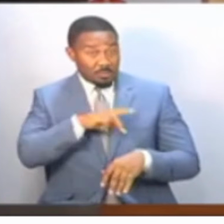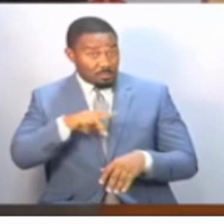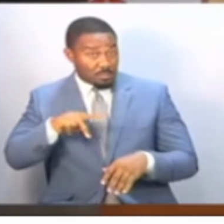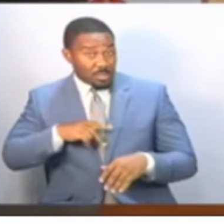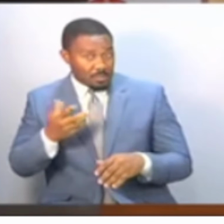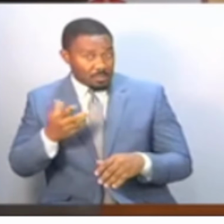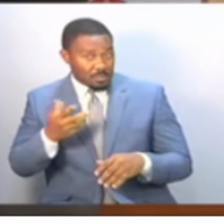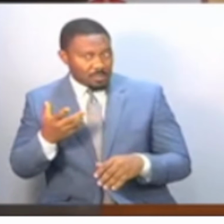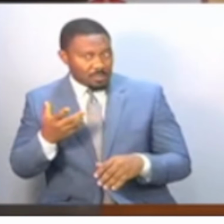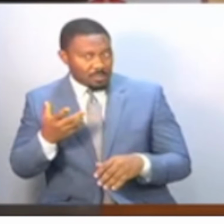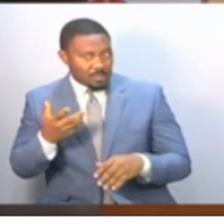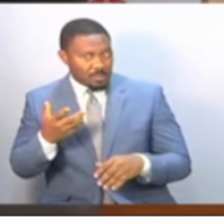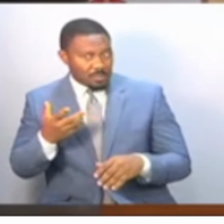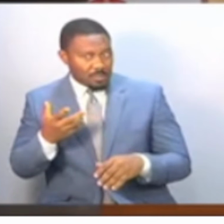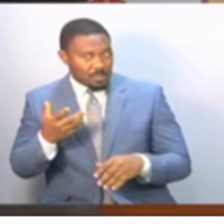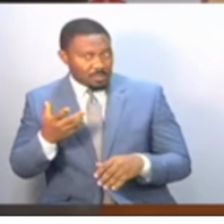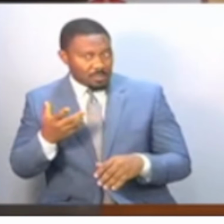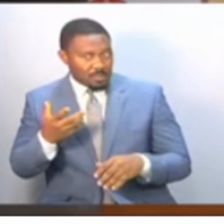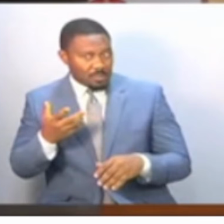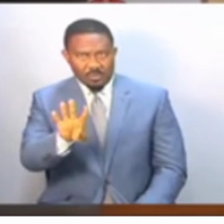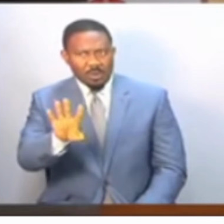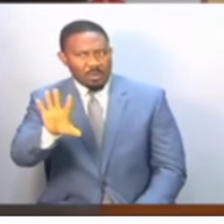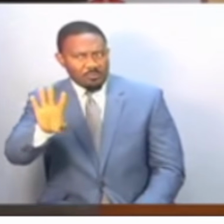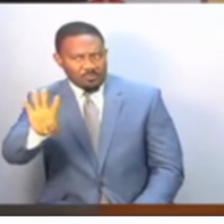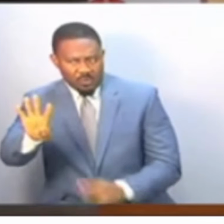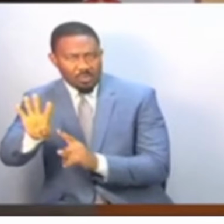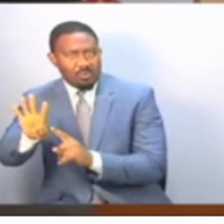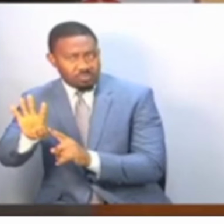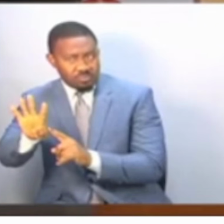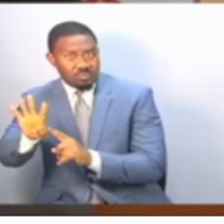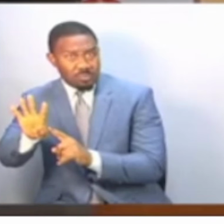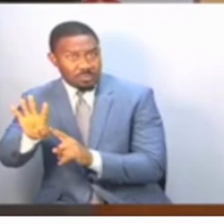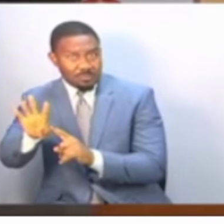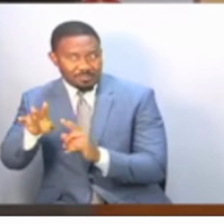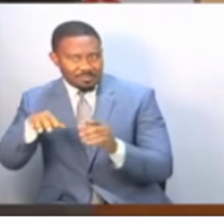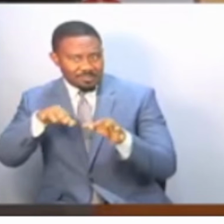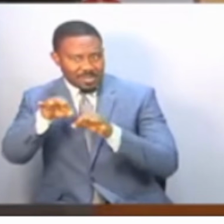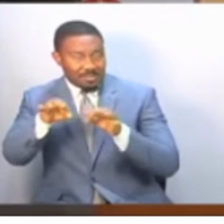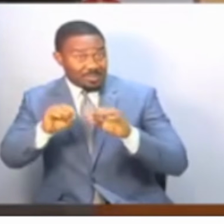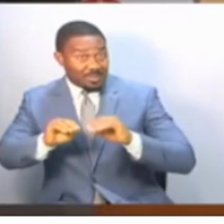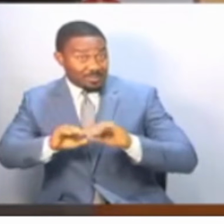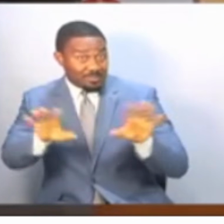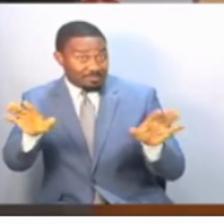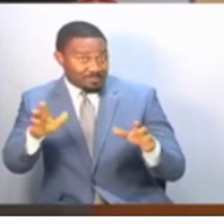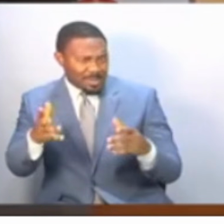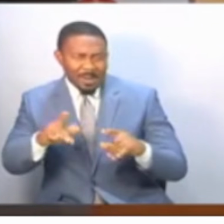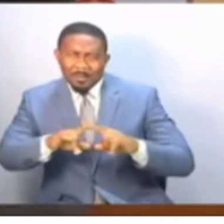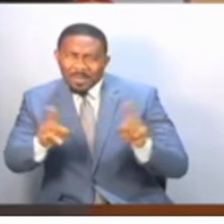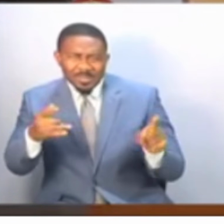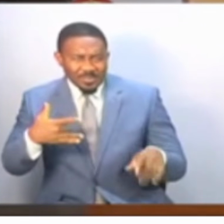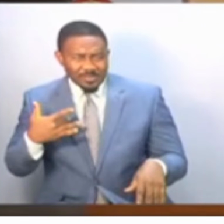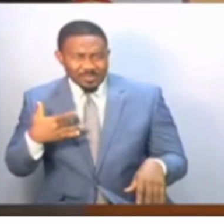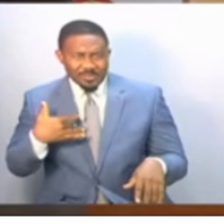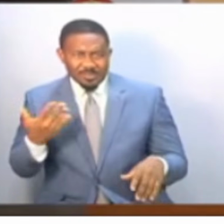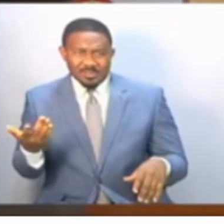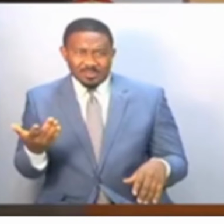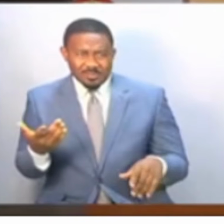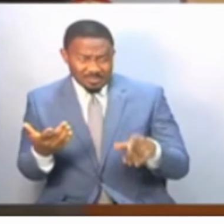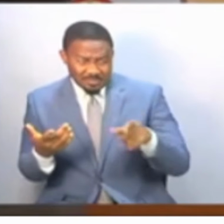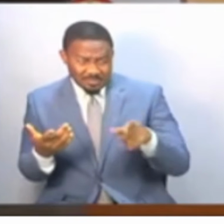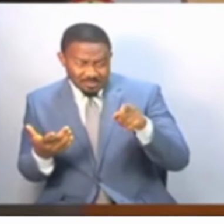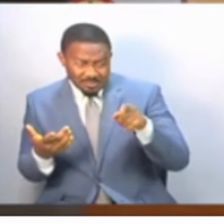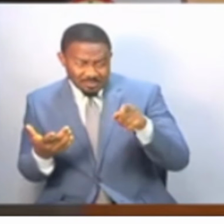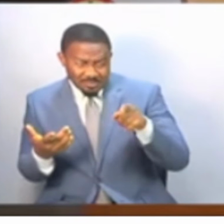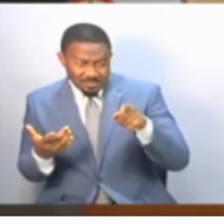64(4) give directive what the person presiding should do. But it doesn't lie in the hands of the Majority Chief